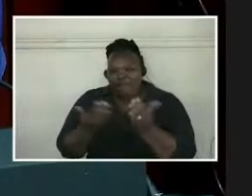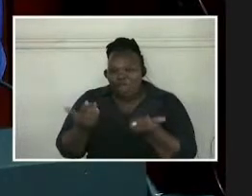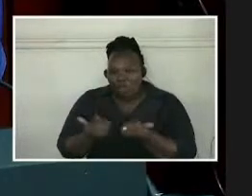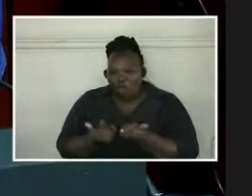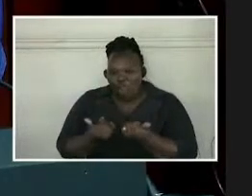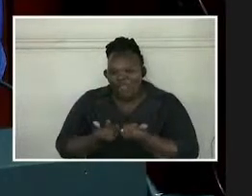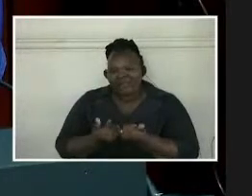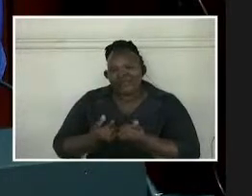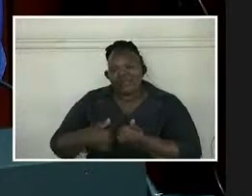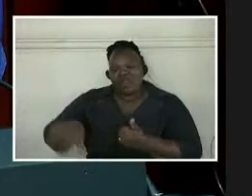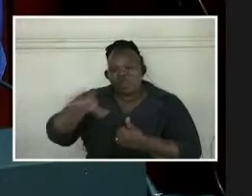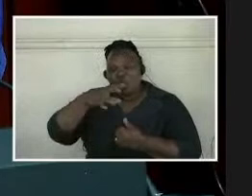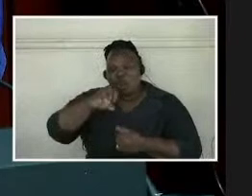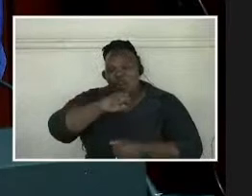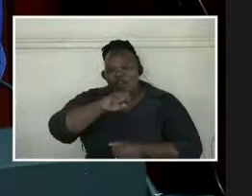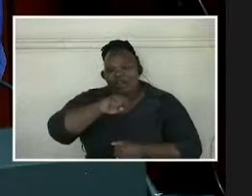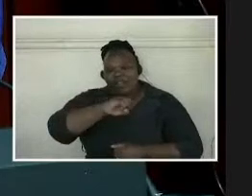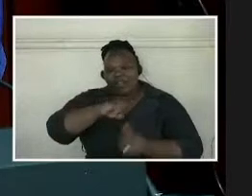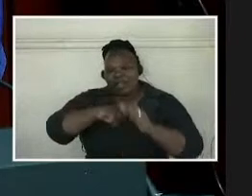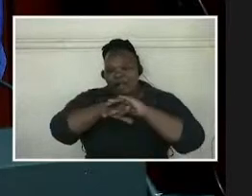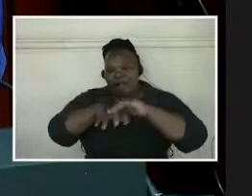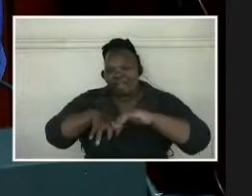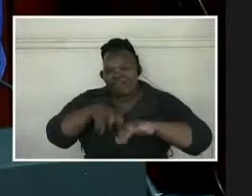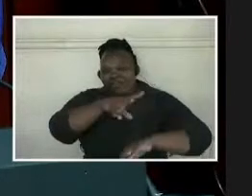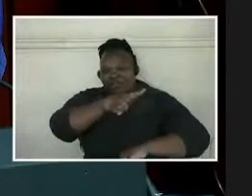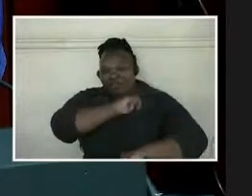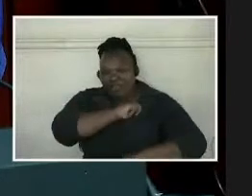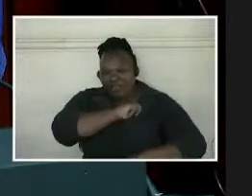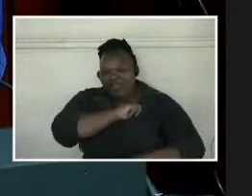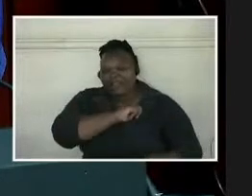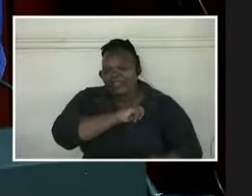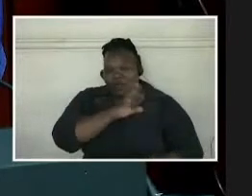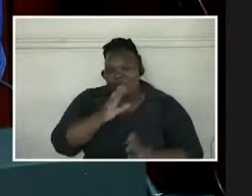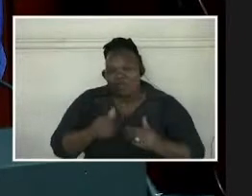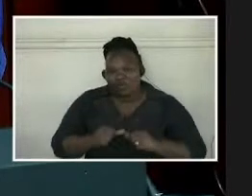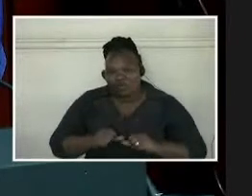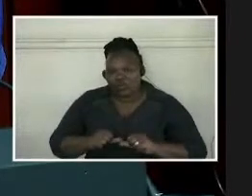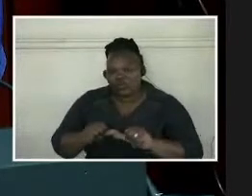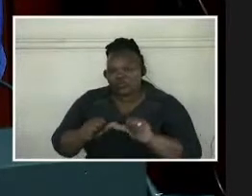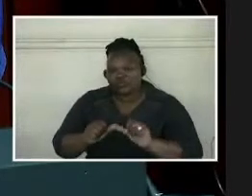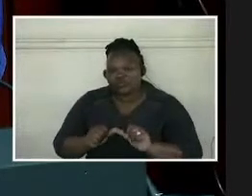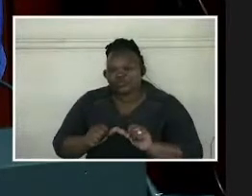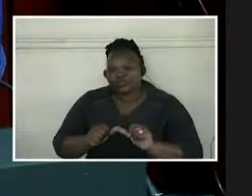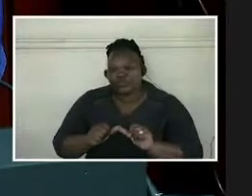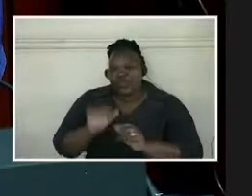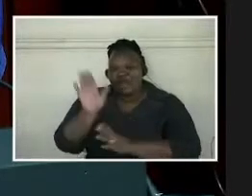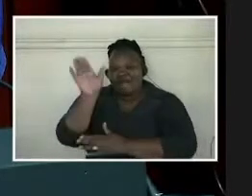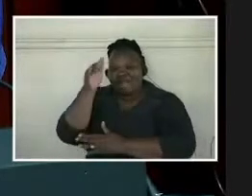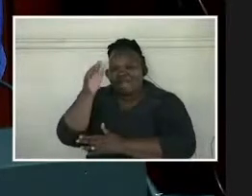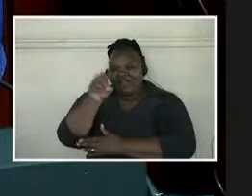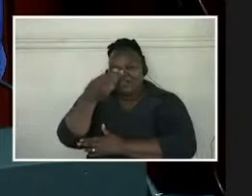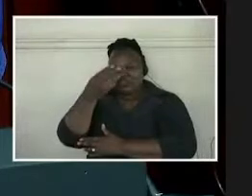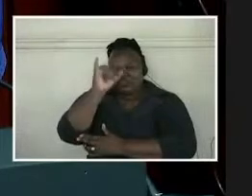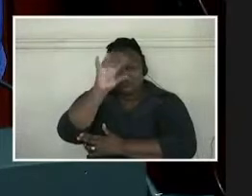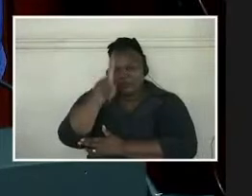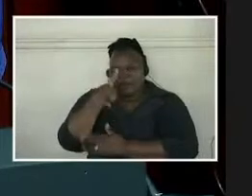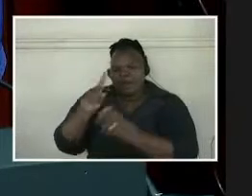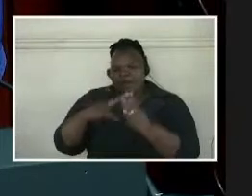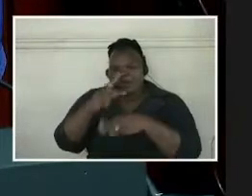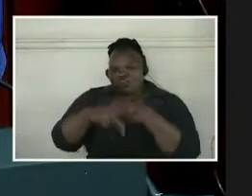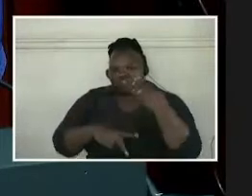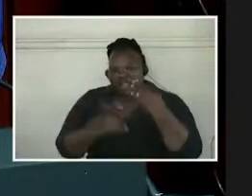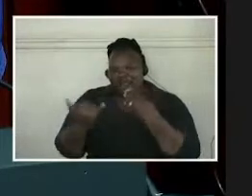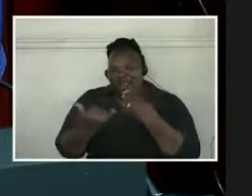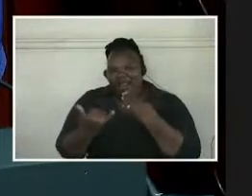throughout the province we have continued with the implementation of our flagship projects like the